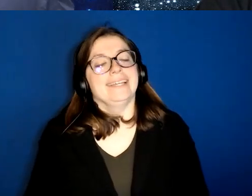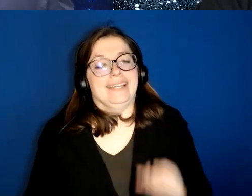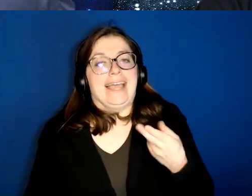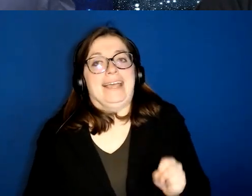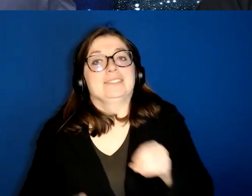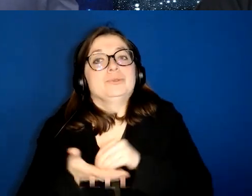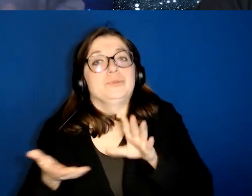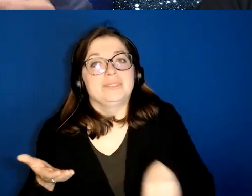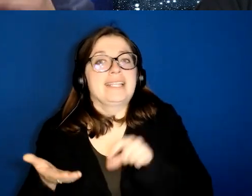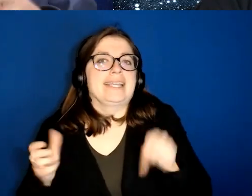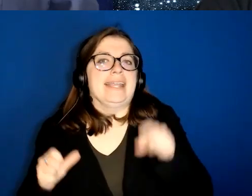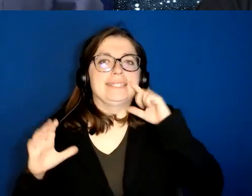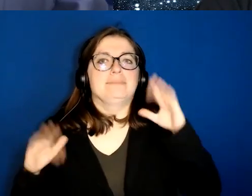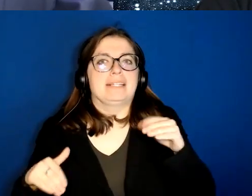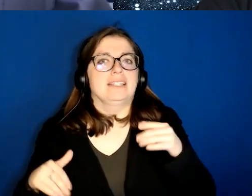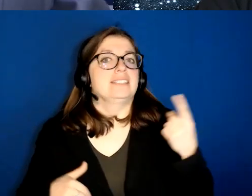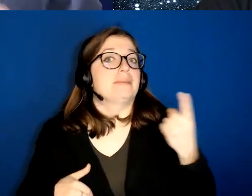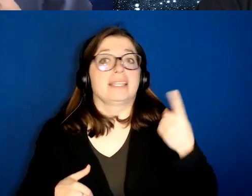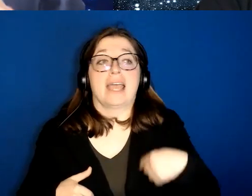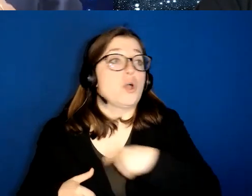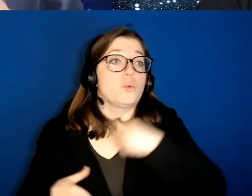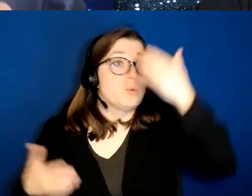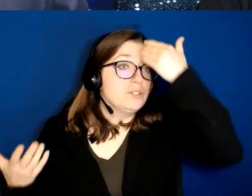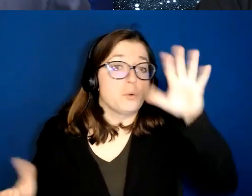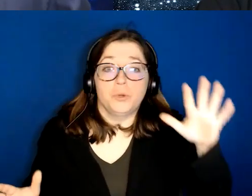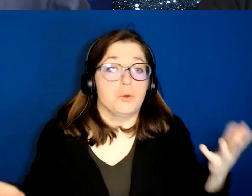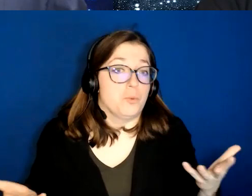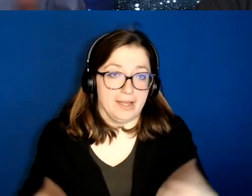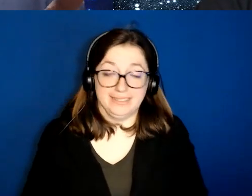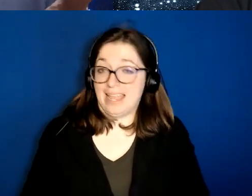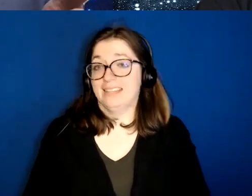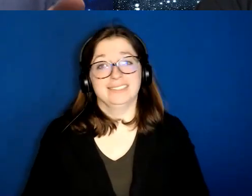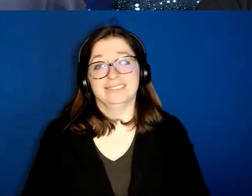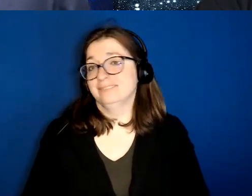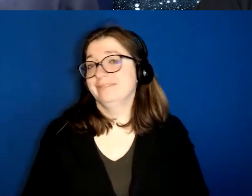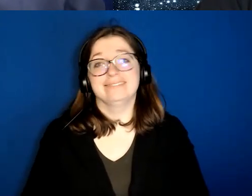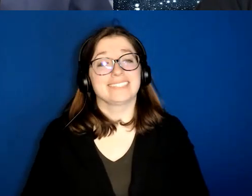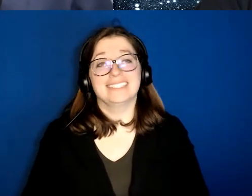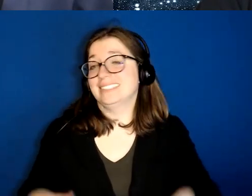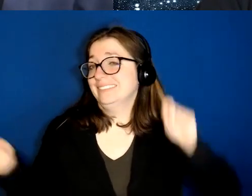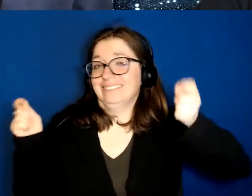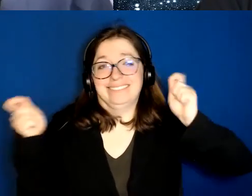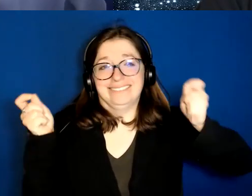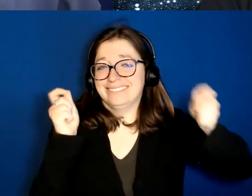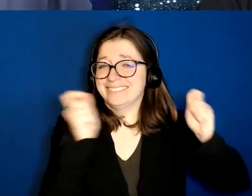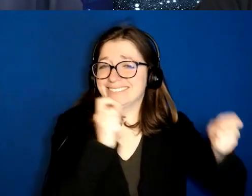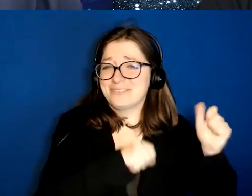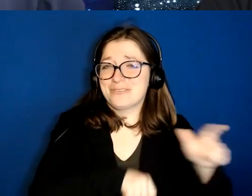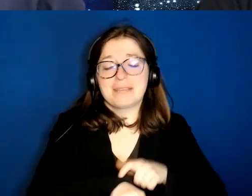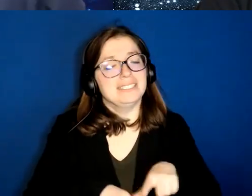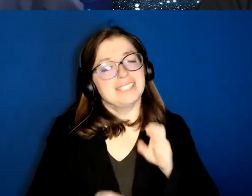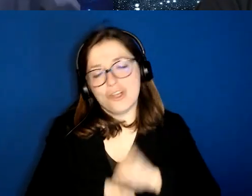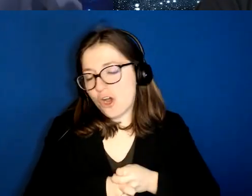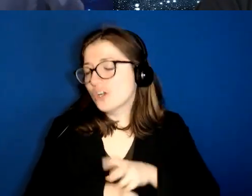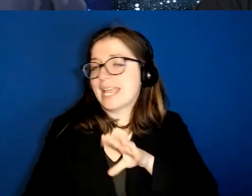can expect something that we don't know what it's going to be. I'm pretty sure of that. But it is tricky to get